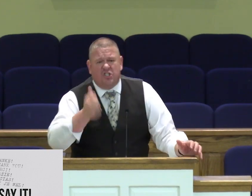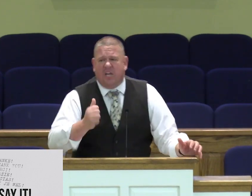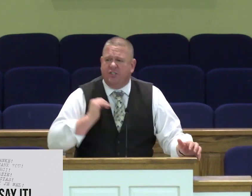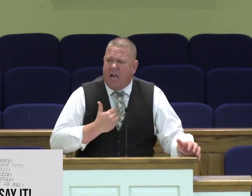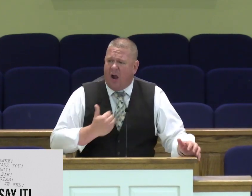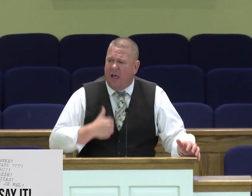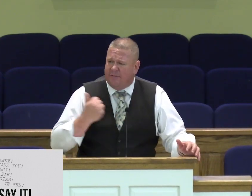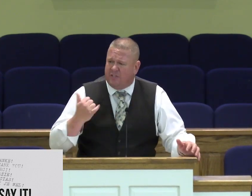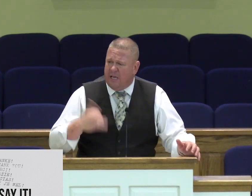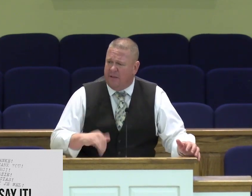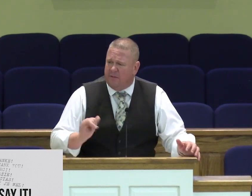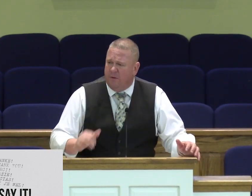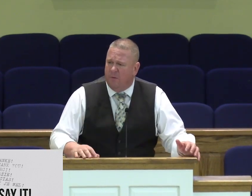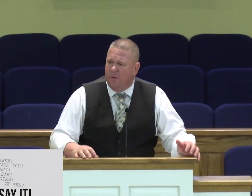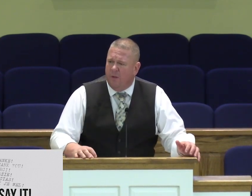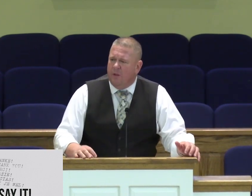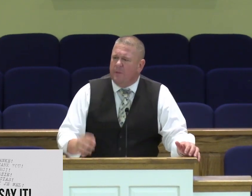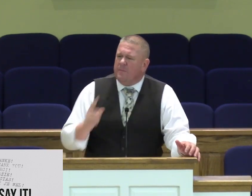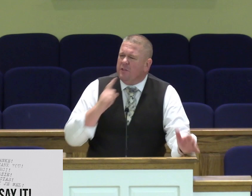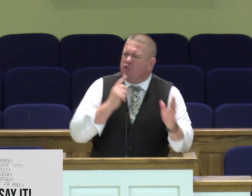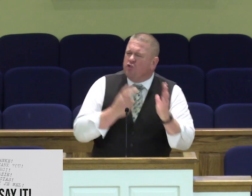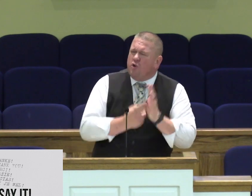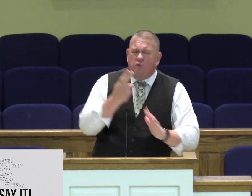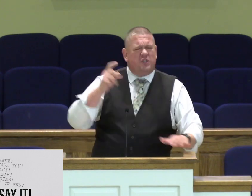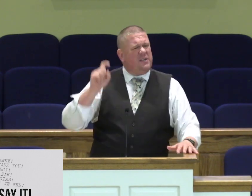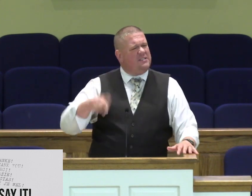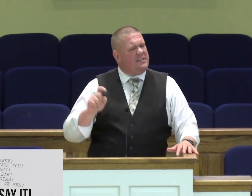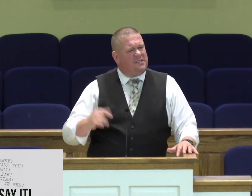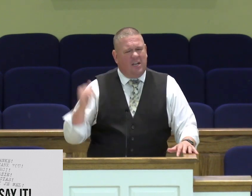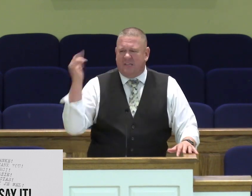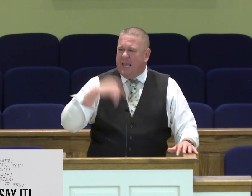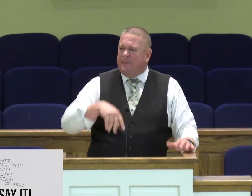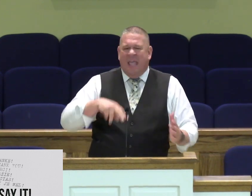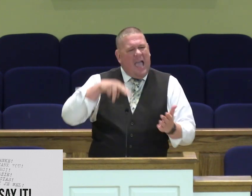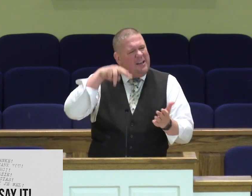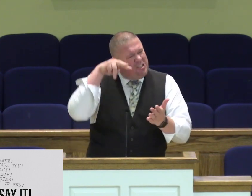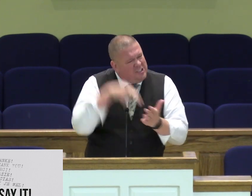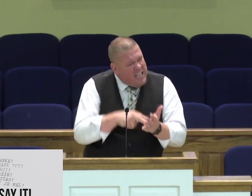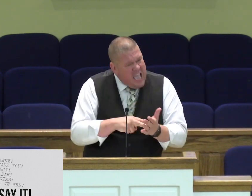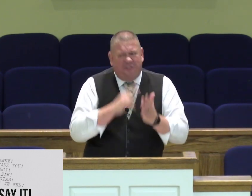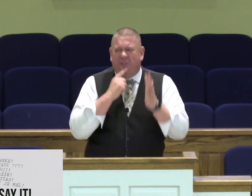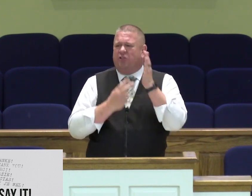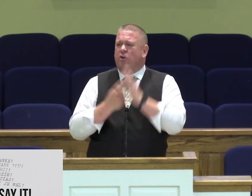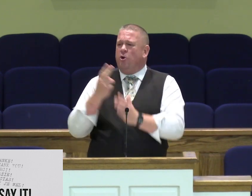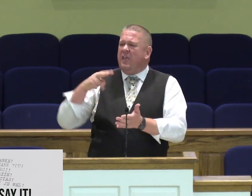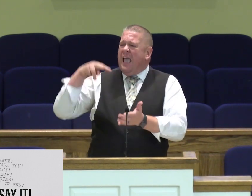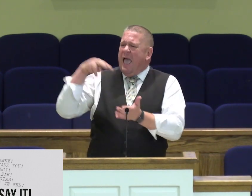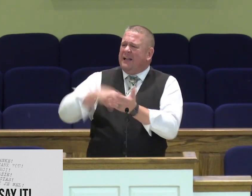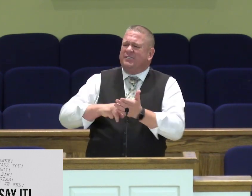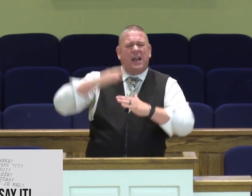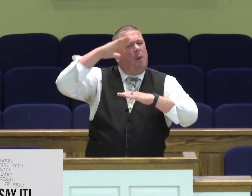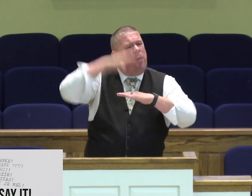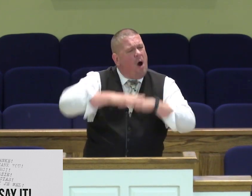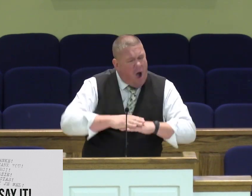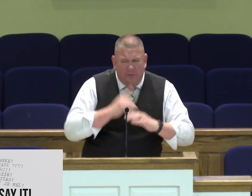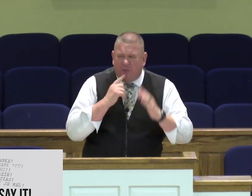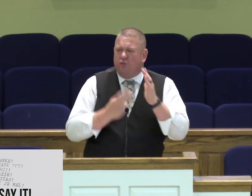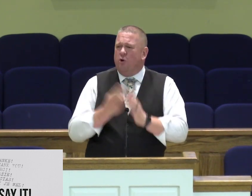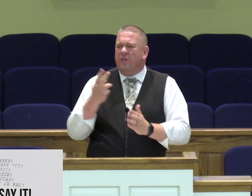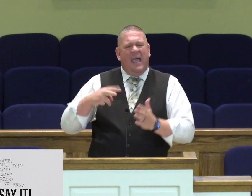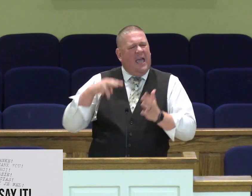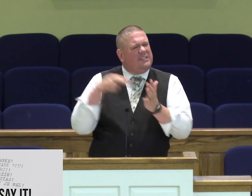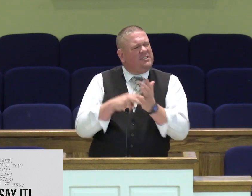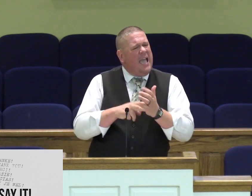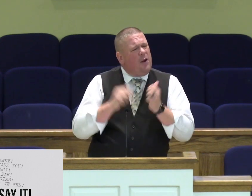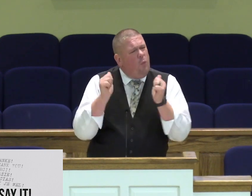as it's changed our lives tonight too. The truth is what is necessary today. And to stand for the truth, and to stand upon the